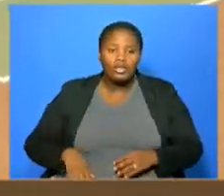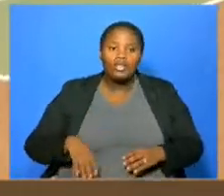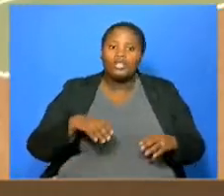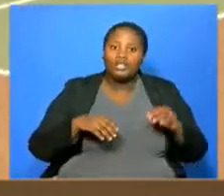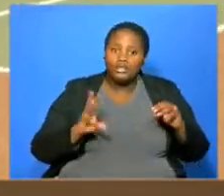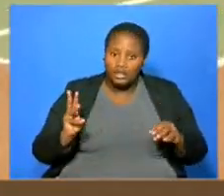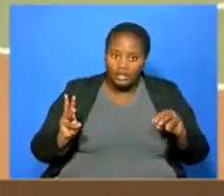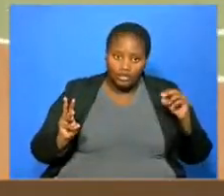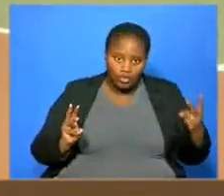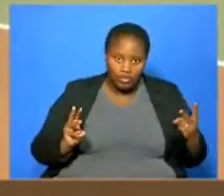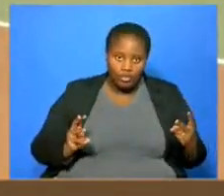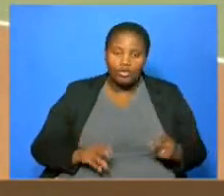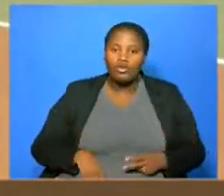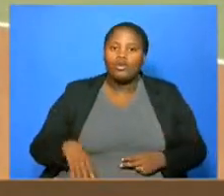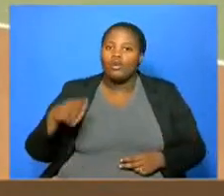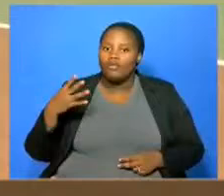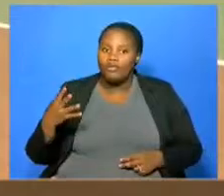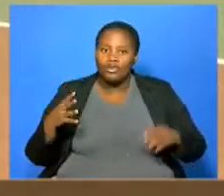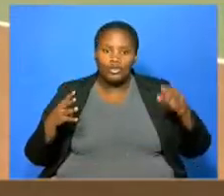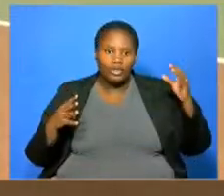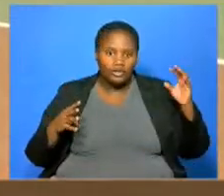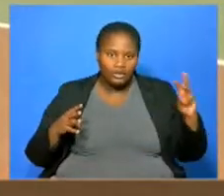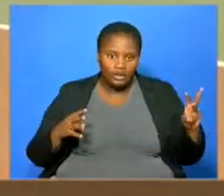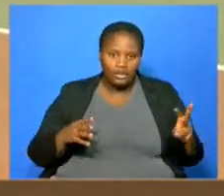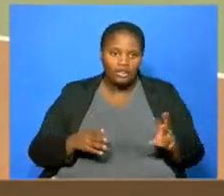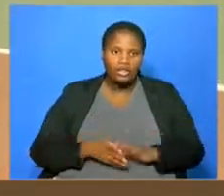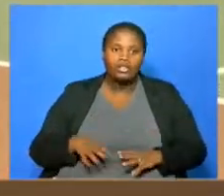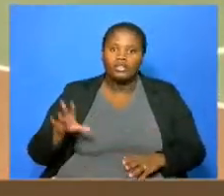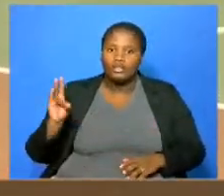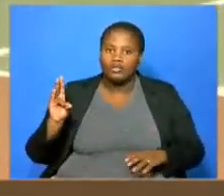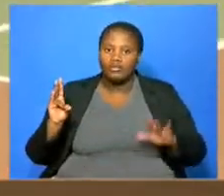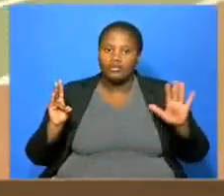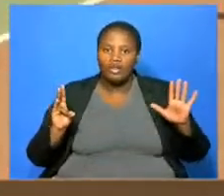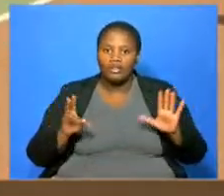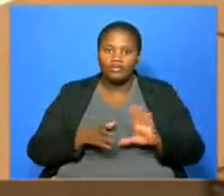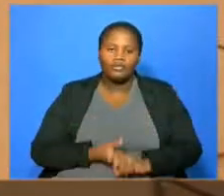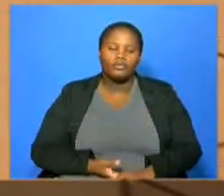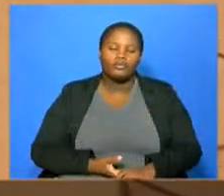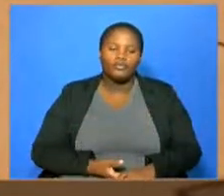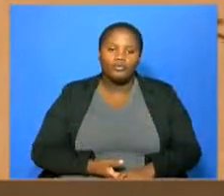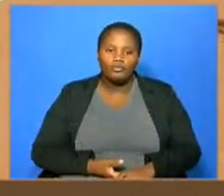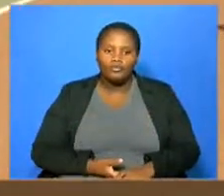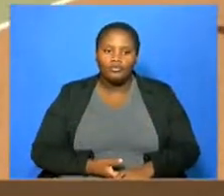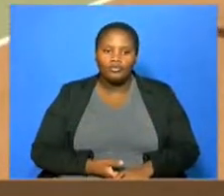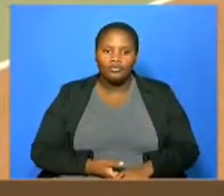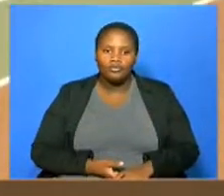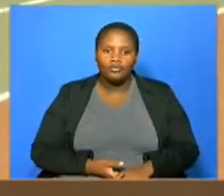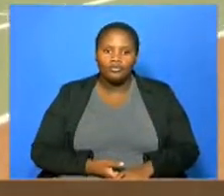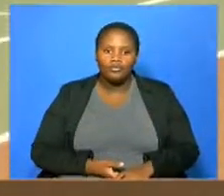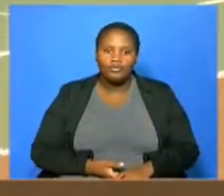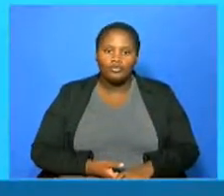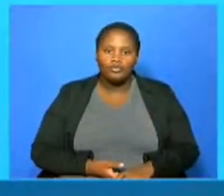and 7-5. Tlamelo Muntsisi, BTV Sport, Gaborone.